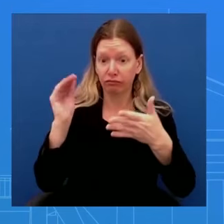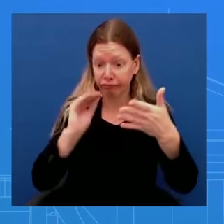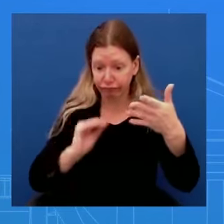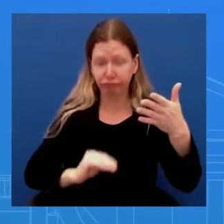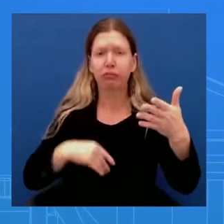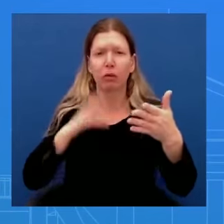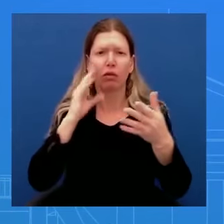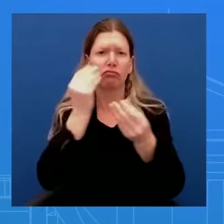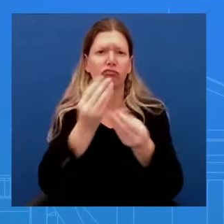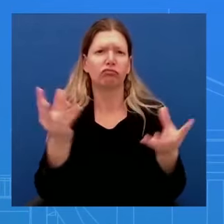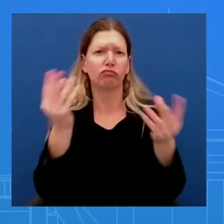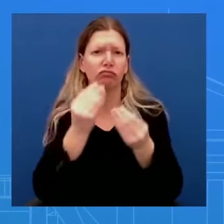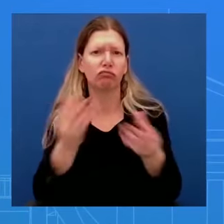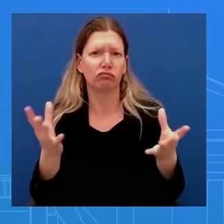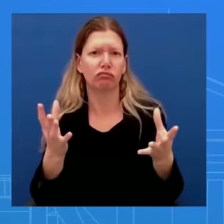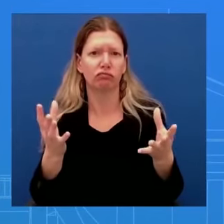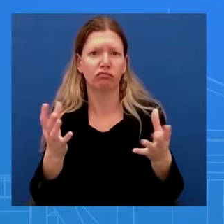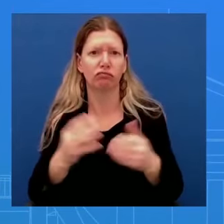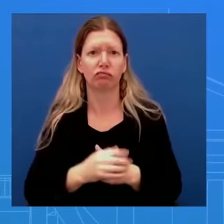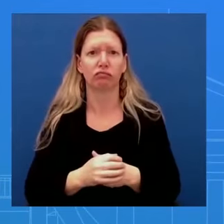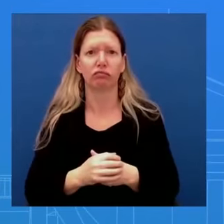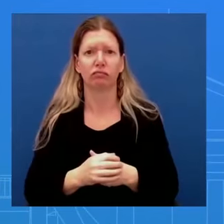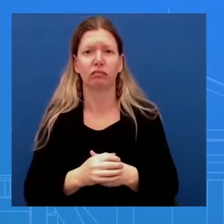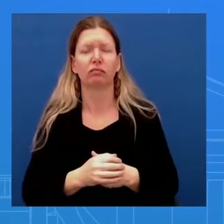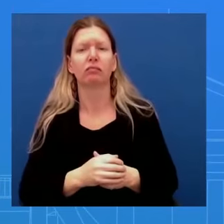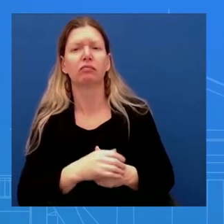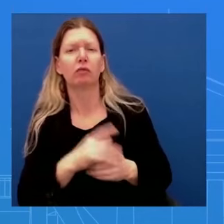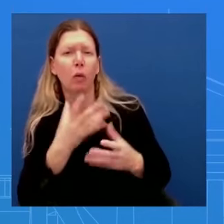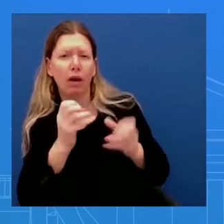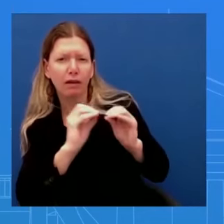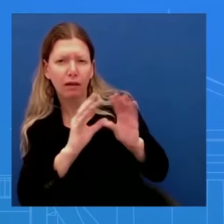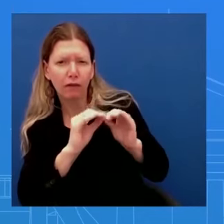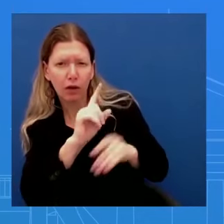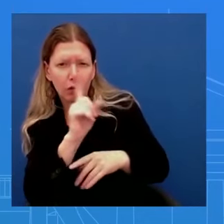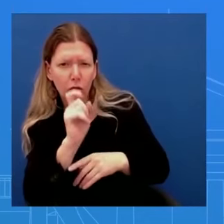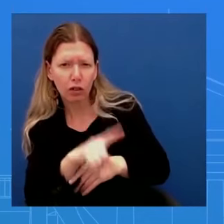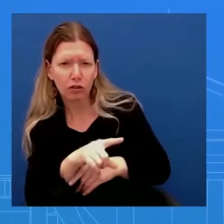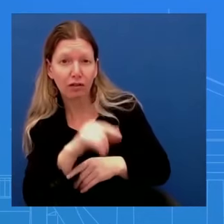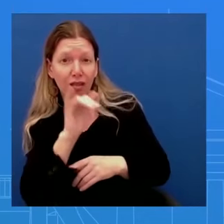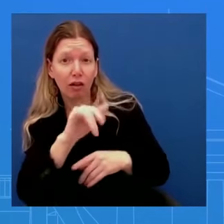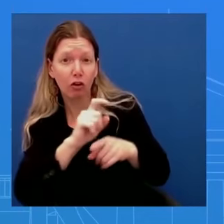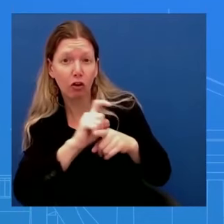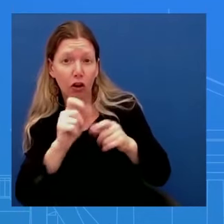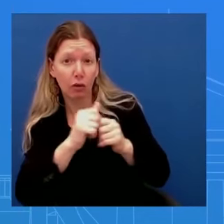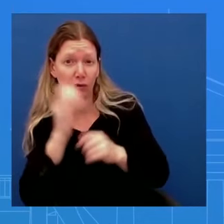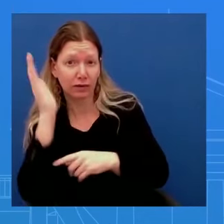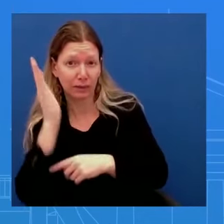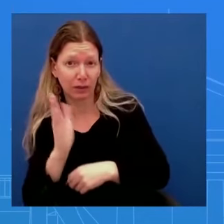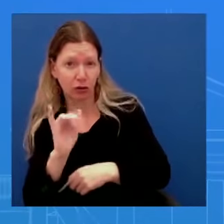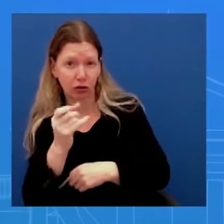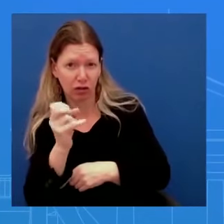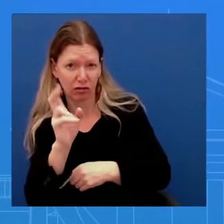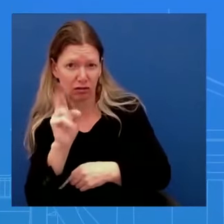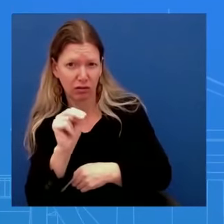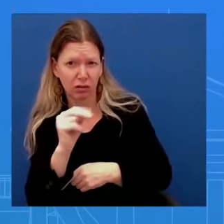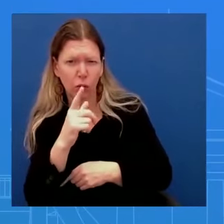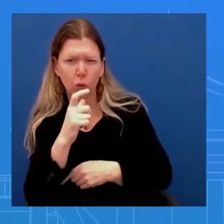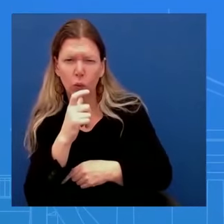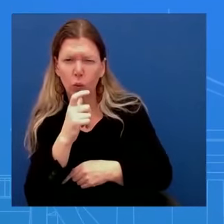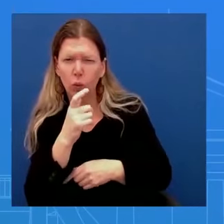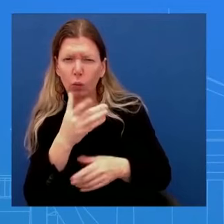Okay, Jared. Just a couple of clarifying questions on that call with the speaker. I'm sorry if I missed it. Can you say who initiated that phone call? I don't have anything else beyond